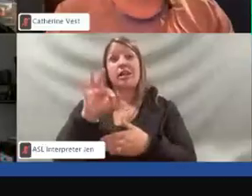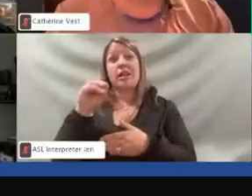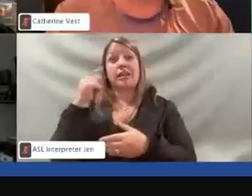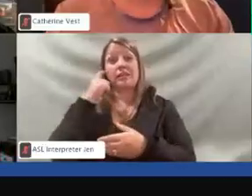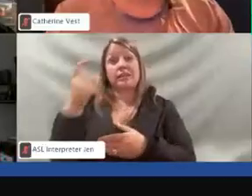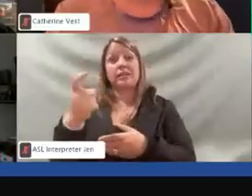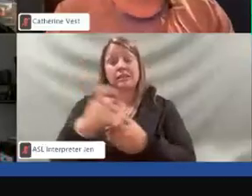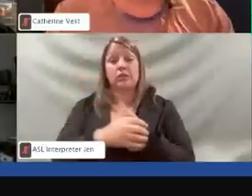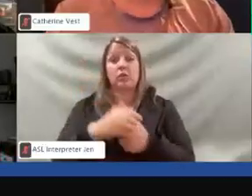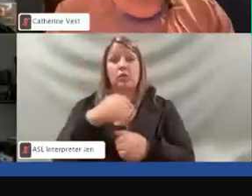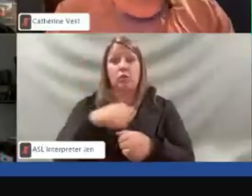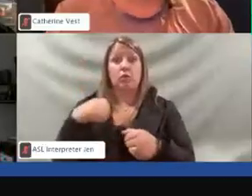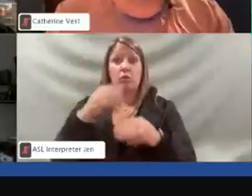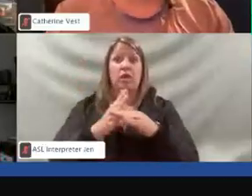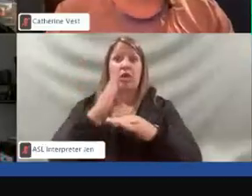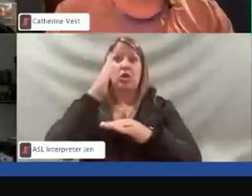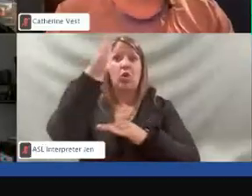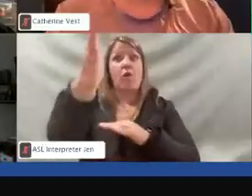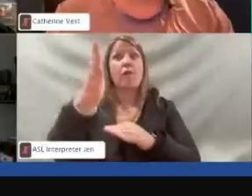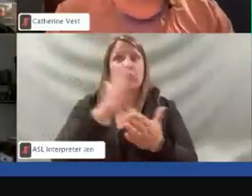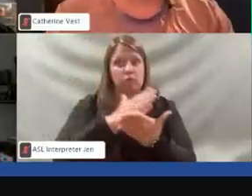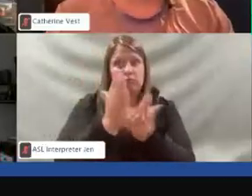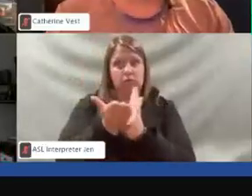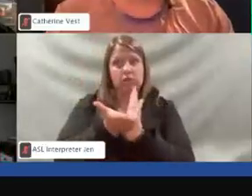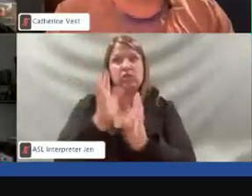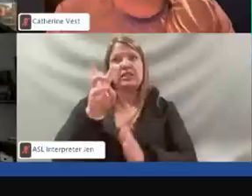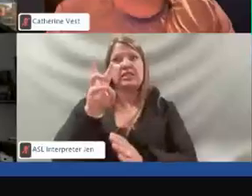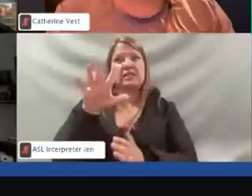$42,999.90. We are over budget on that